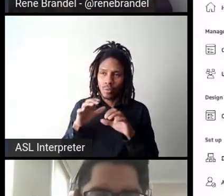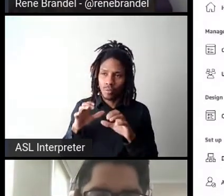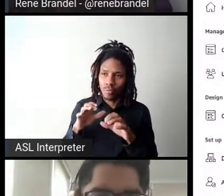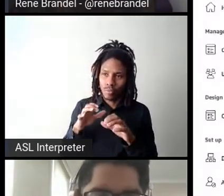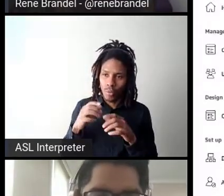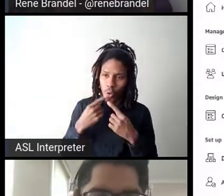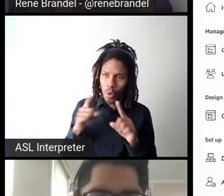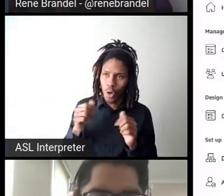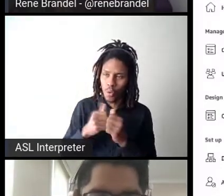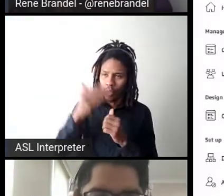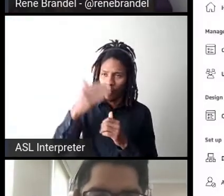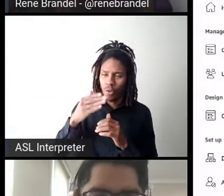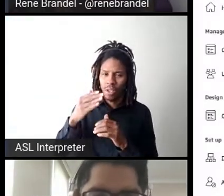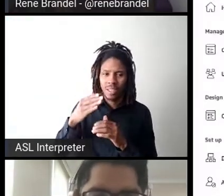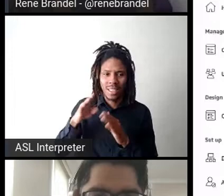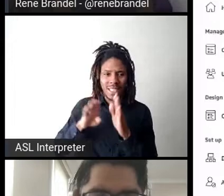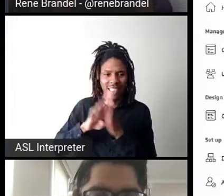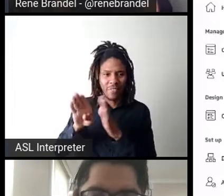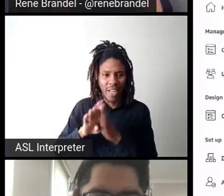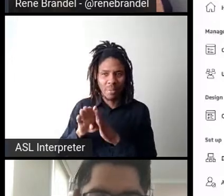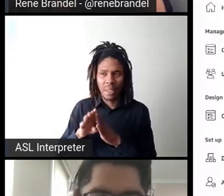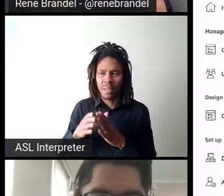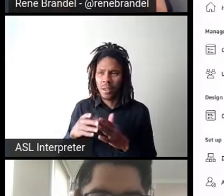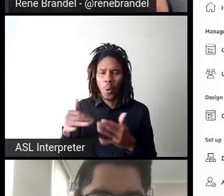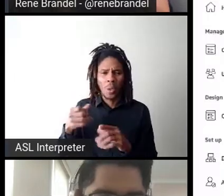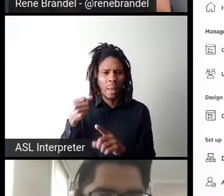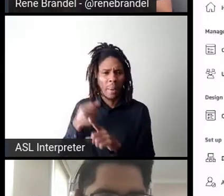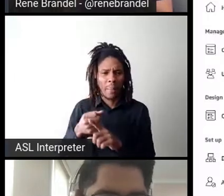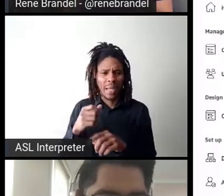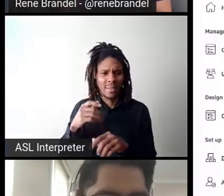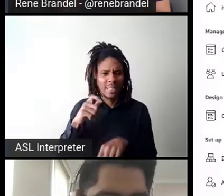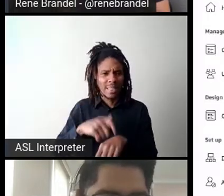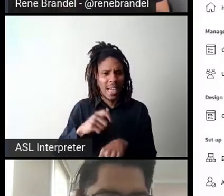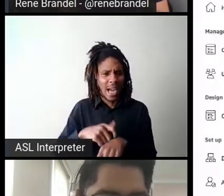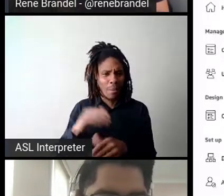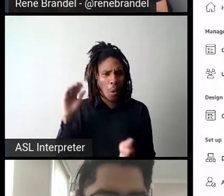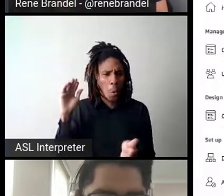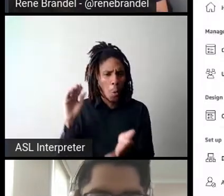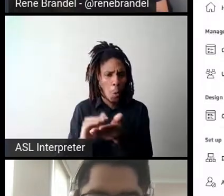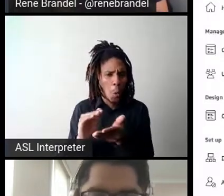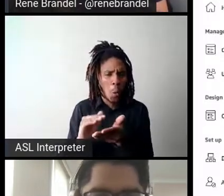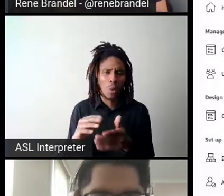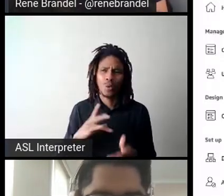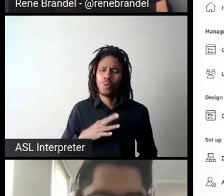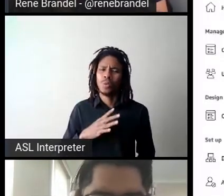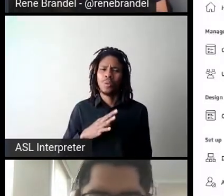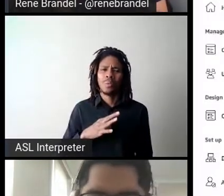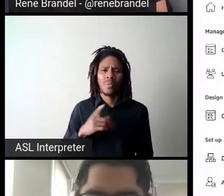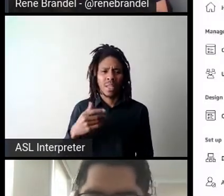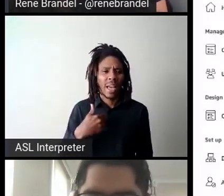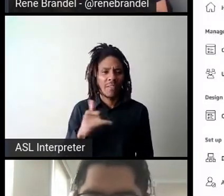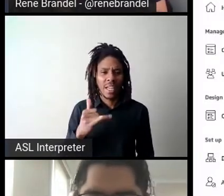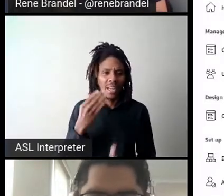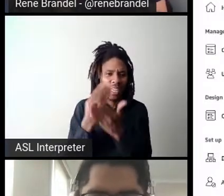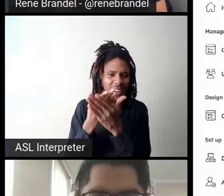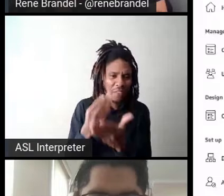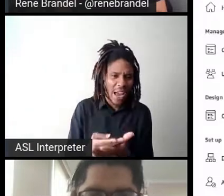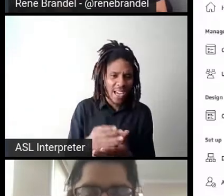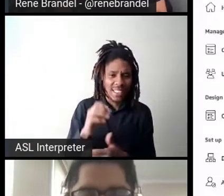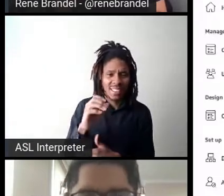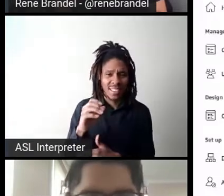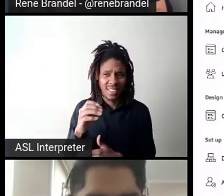just imagine what the impact is on the front-end dev, right? The time saving alone for this must be huge. Do you have any stats on that or anything you can share with